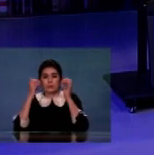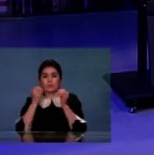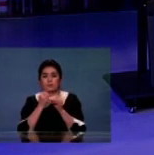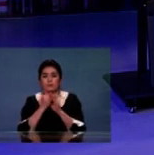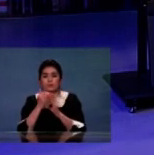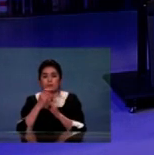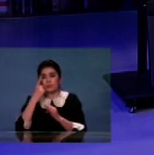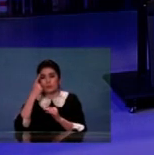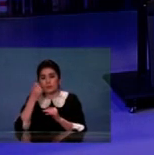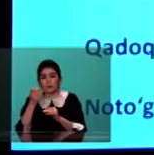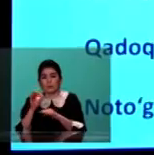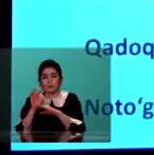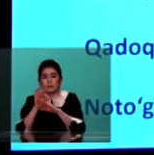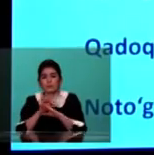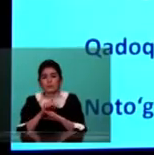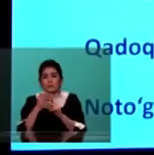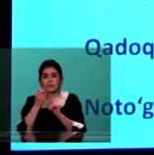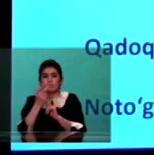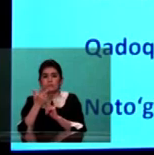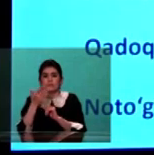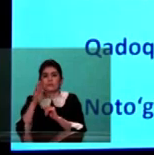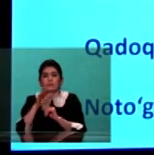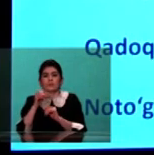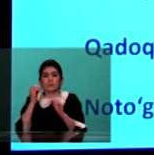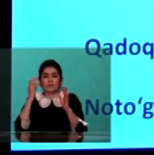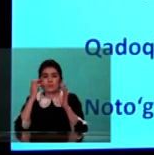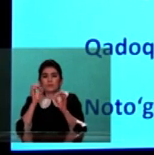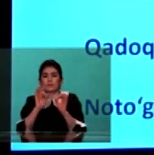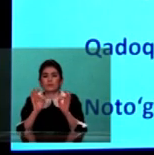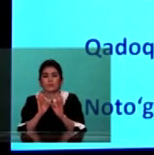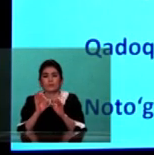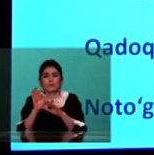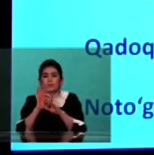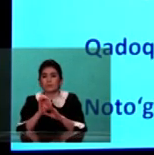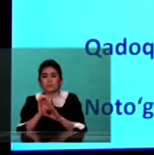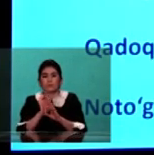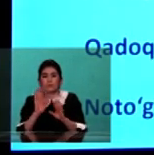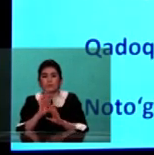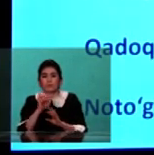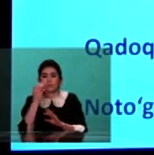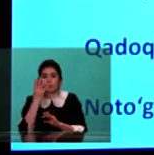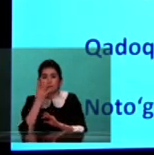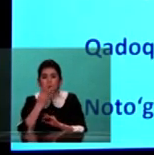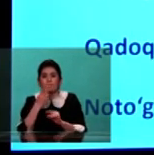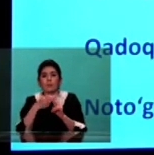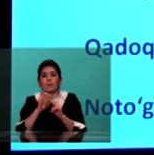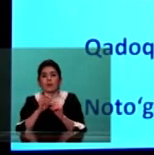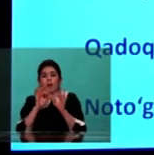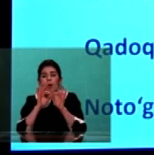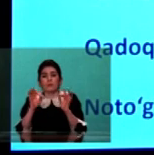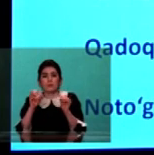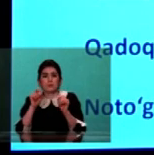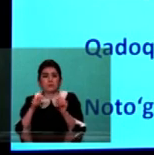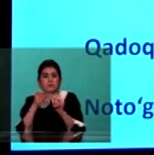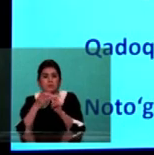kech yetkazib kelindi. 13'te ekan. Quloqchinlar umuman olib kelinmadi. 4'te. Kabel yaroqsiz